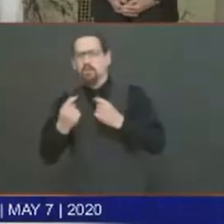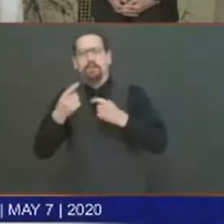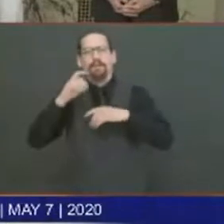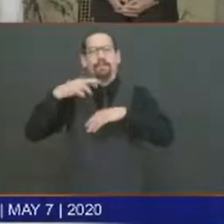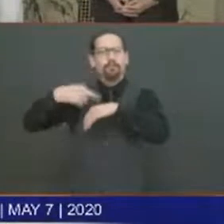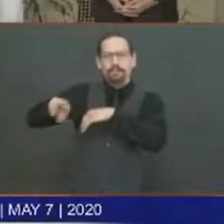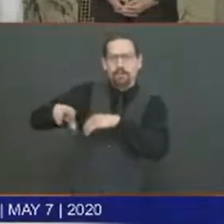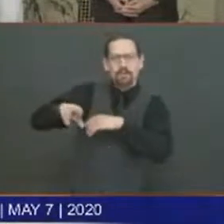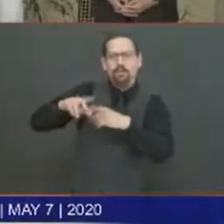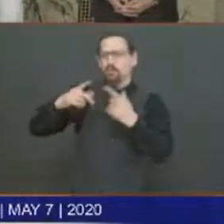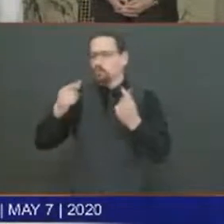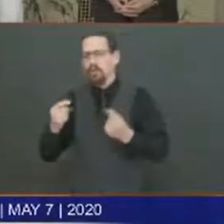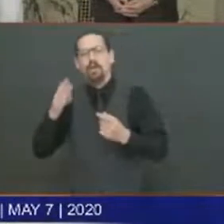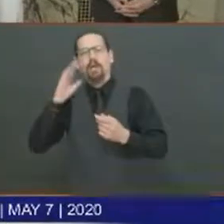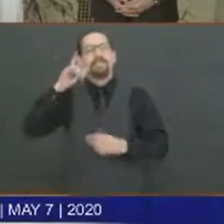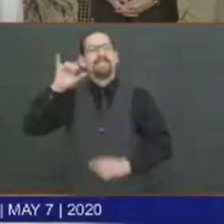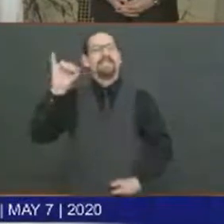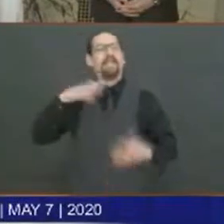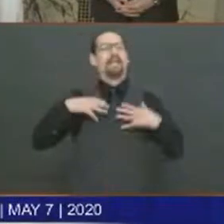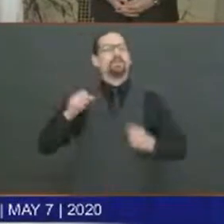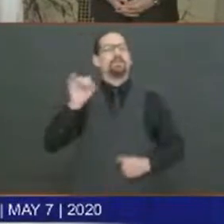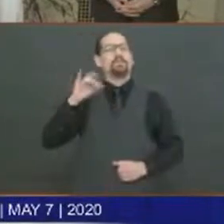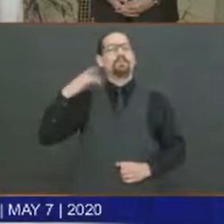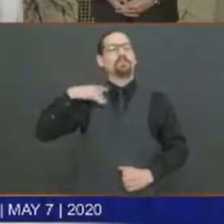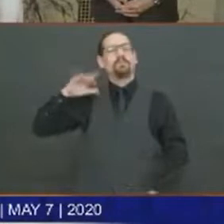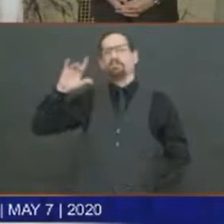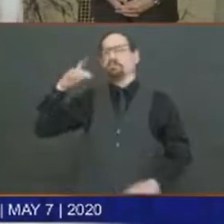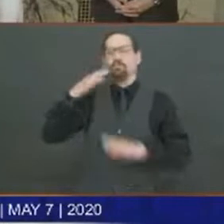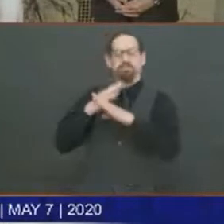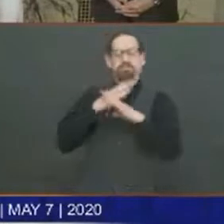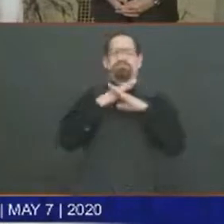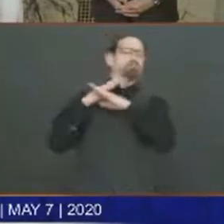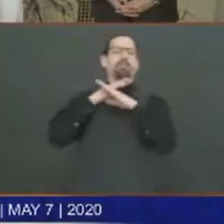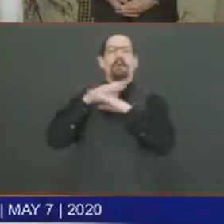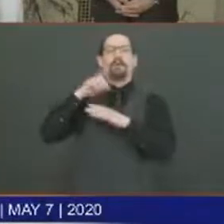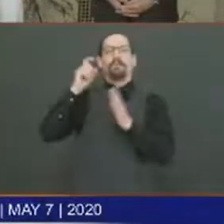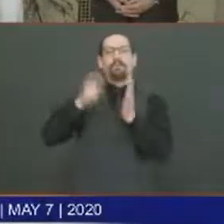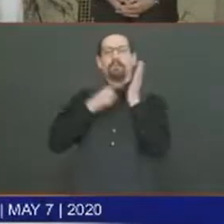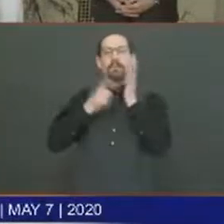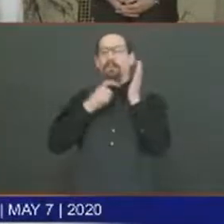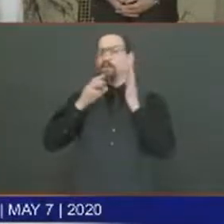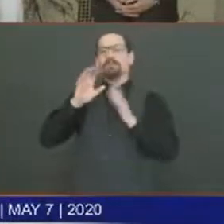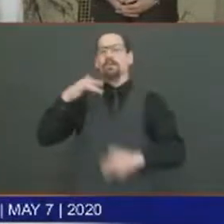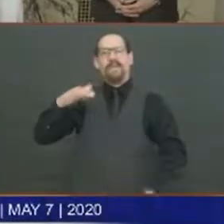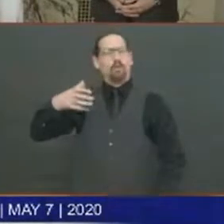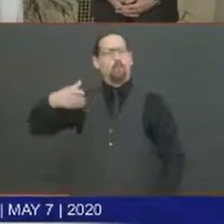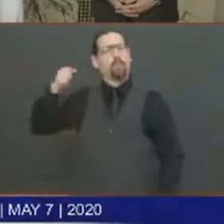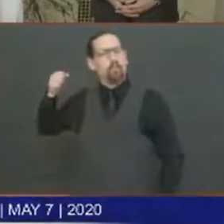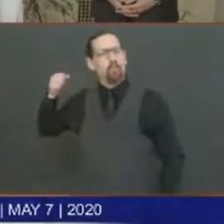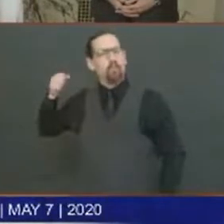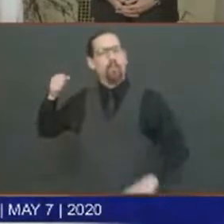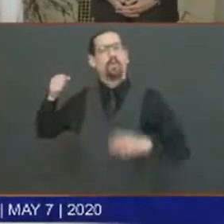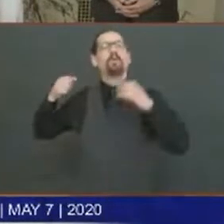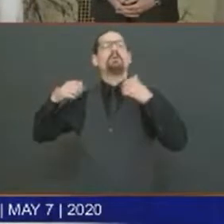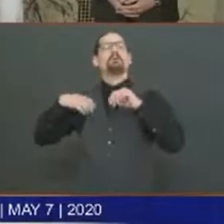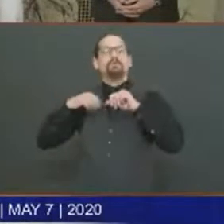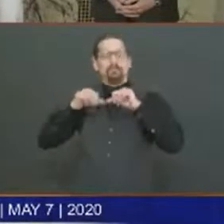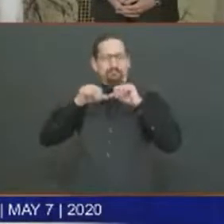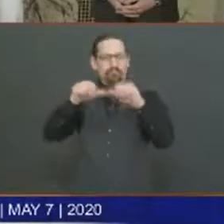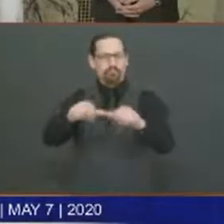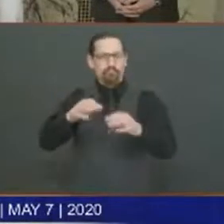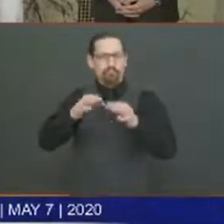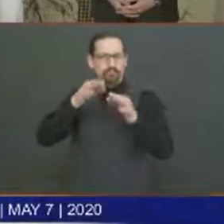way of getting care. Those have all been relaxed, and that's extended until June 5th. I want to make a note